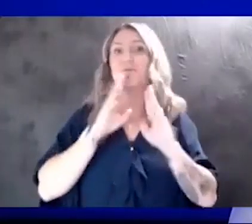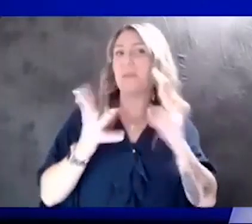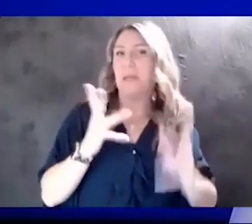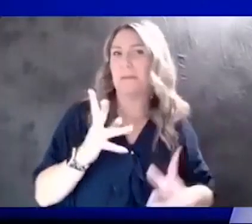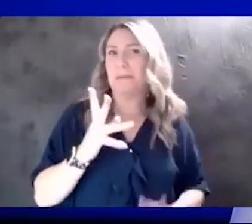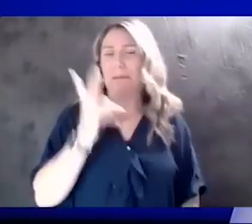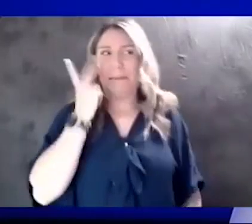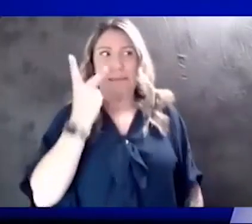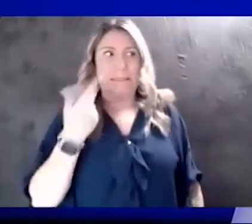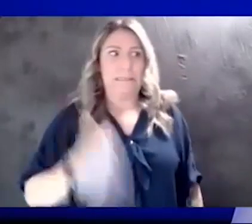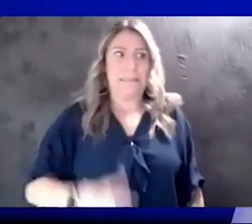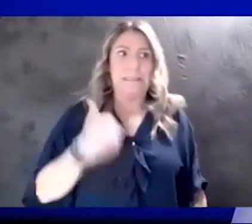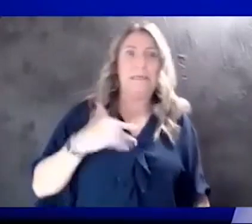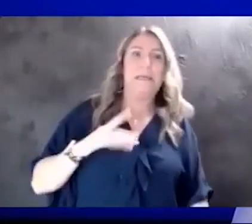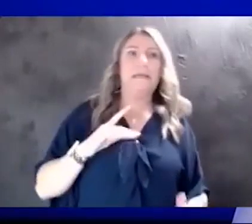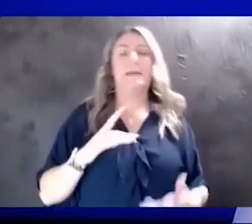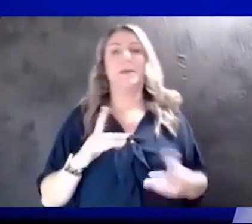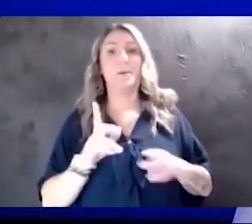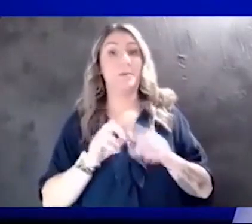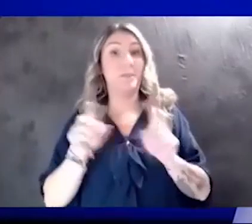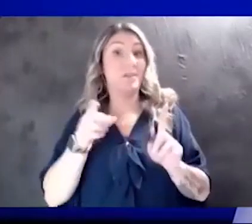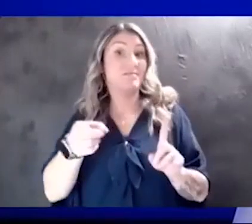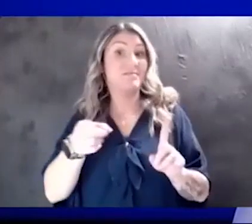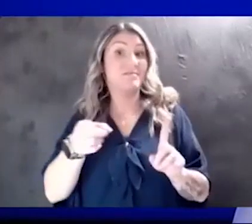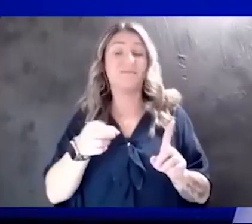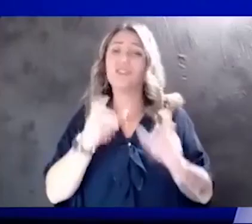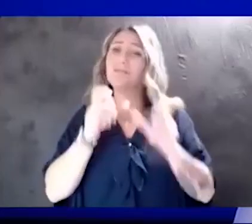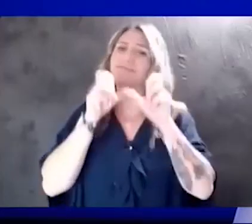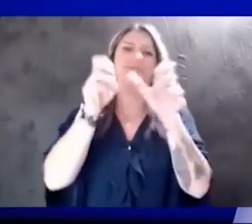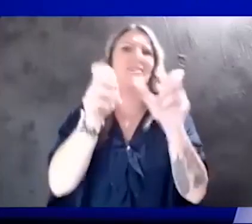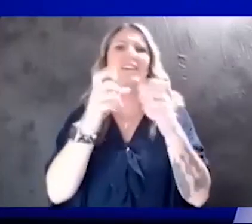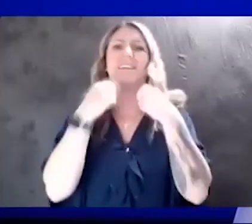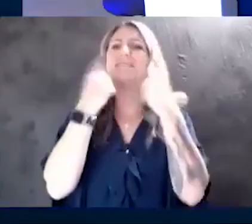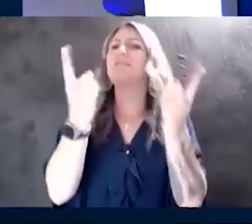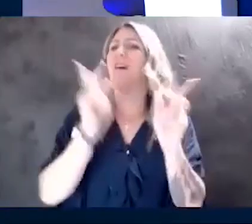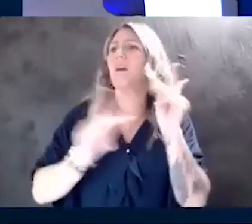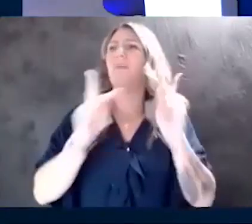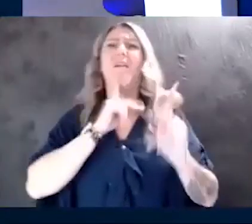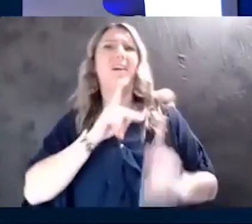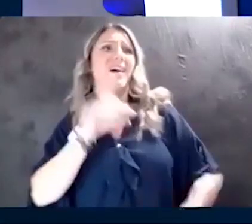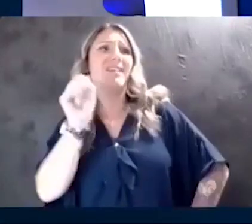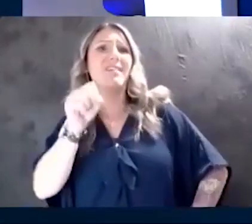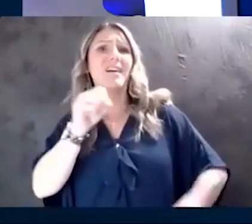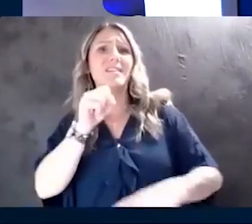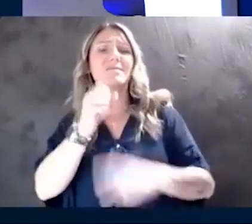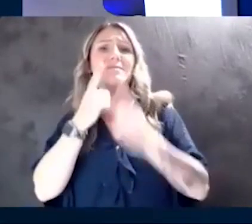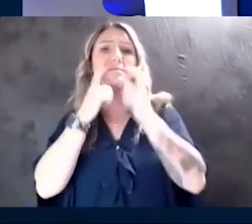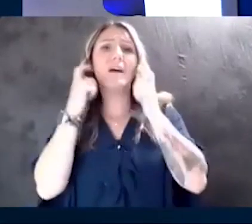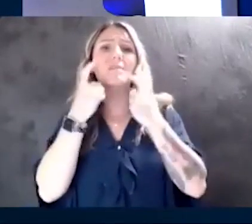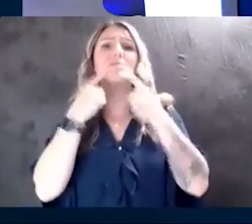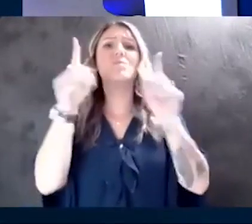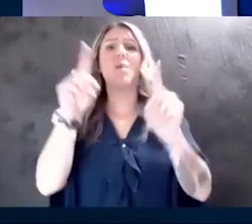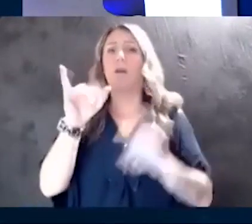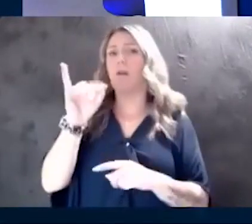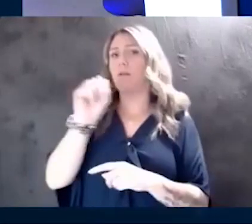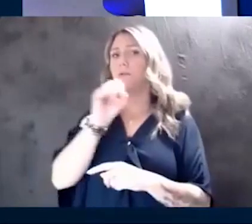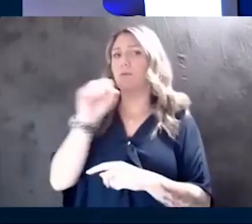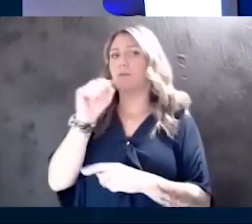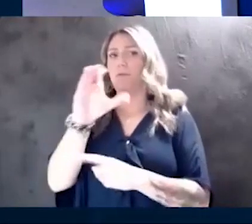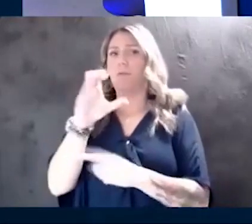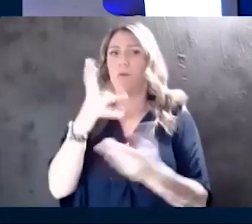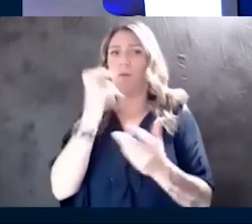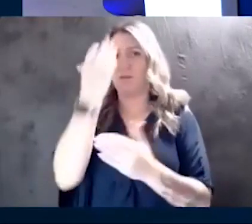it's you're right on. Keep fighting the good fight and telling them that it does work. Isaac wants to know, how safe is it being at a